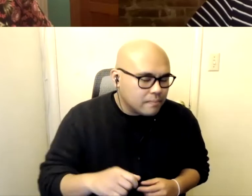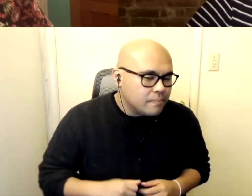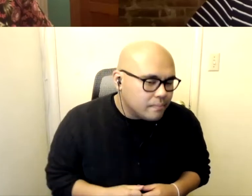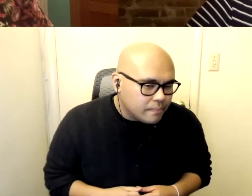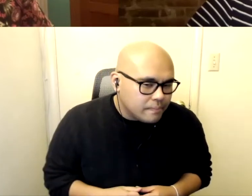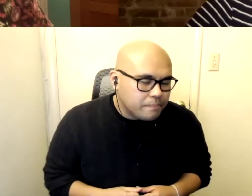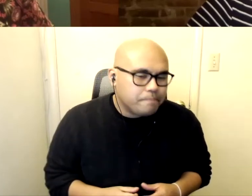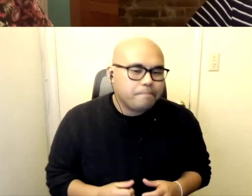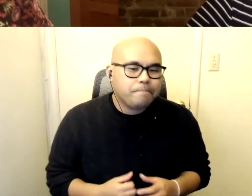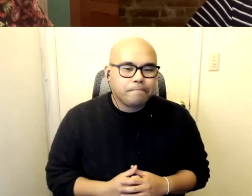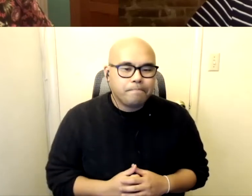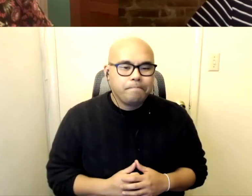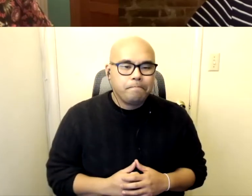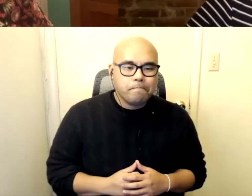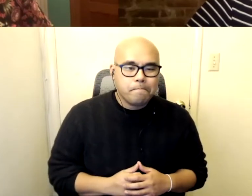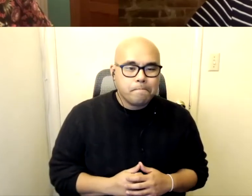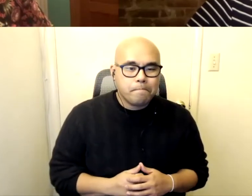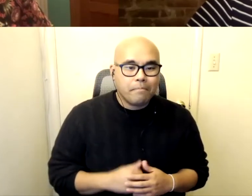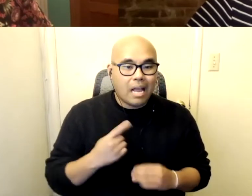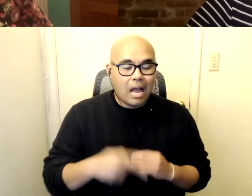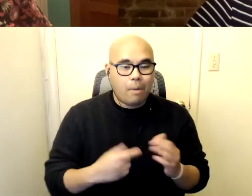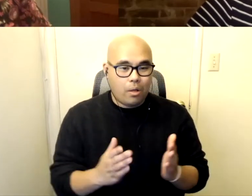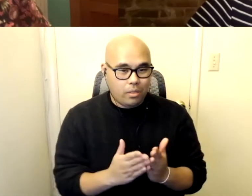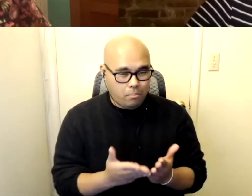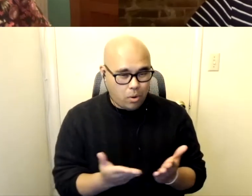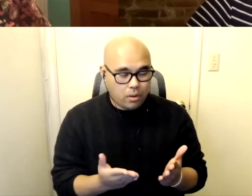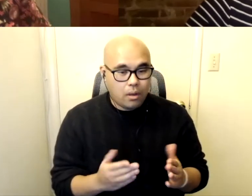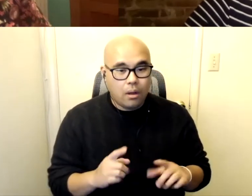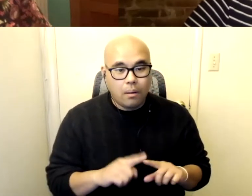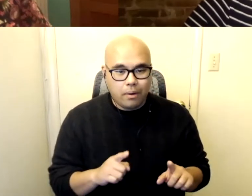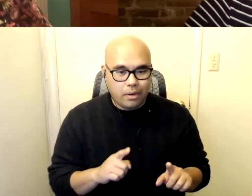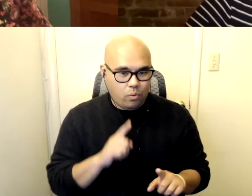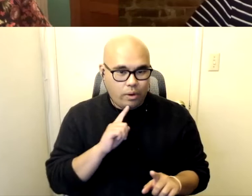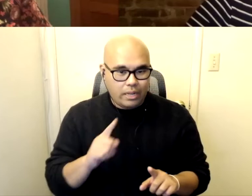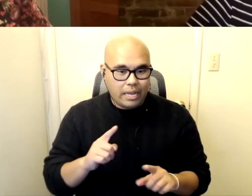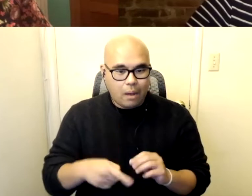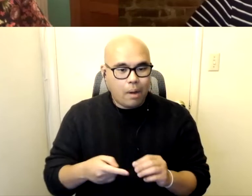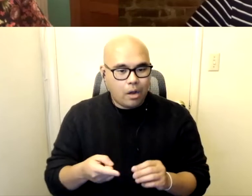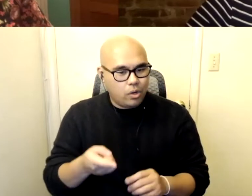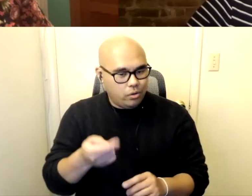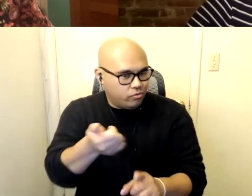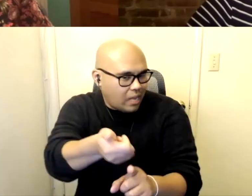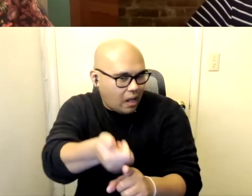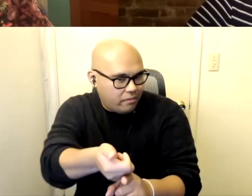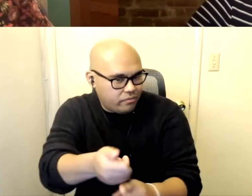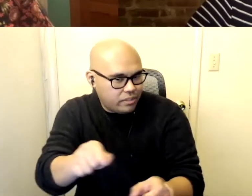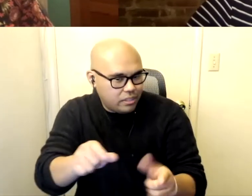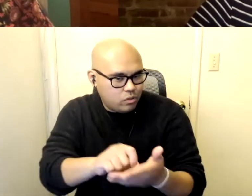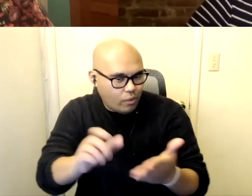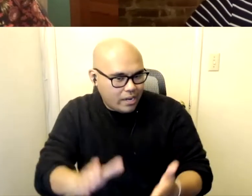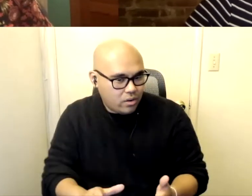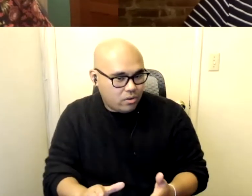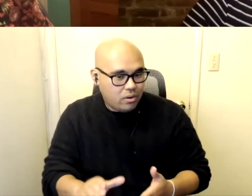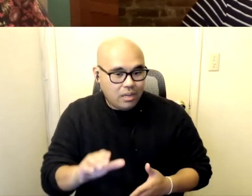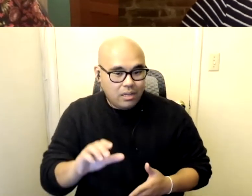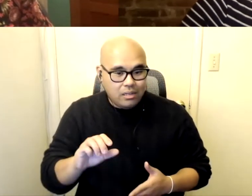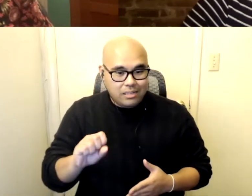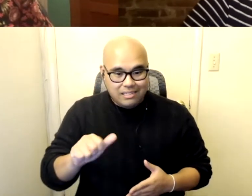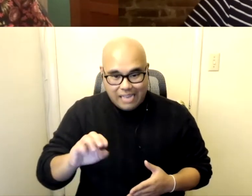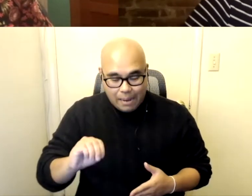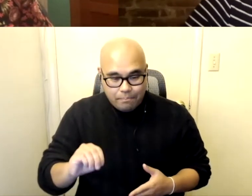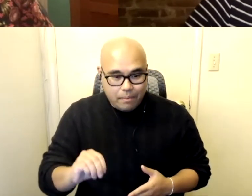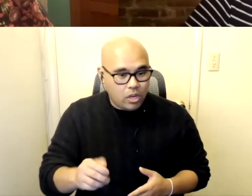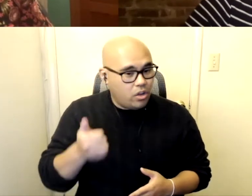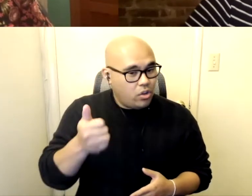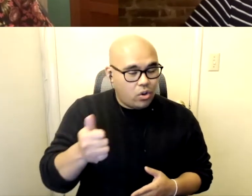of about the book, but really about like you as a writer. You know, you're the head administrator of the